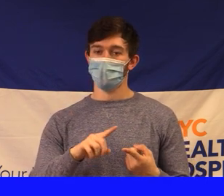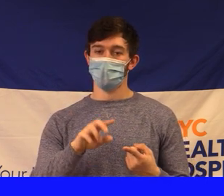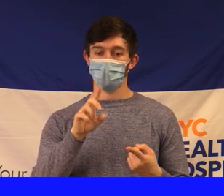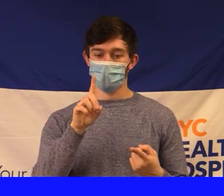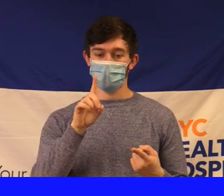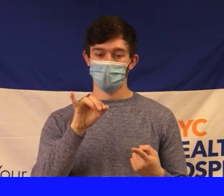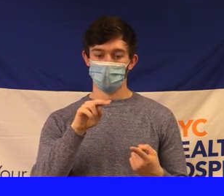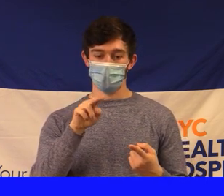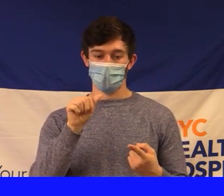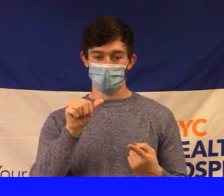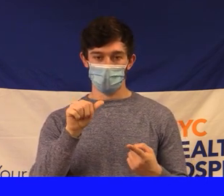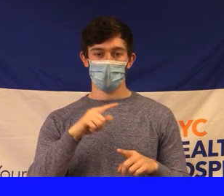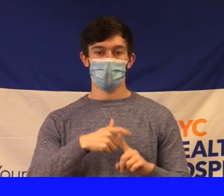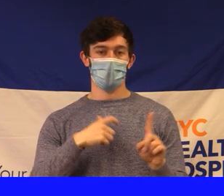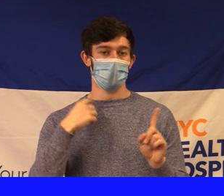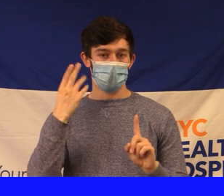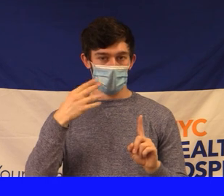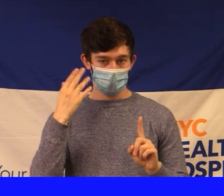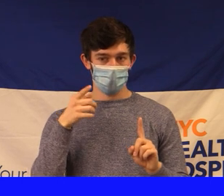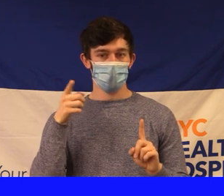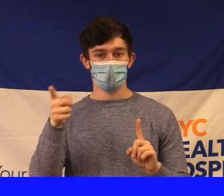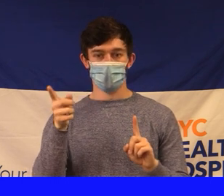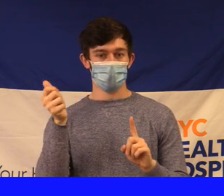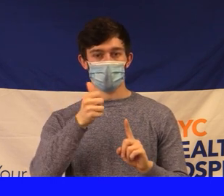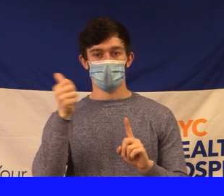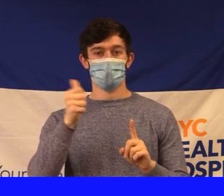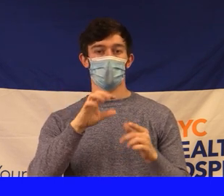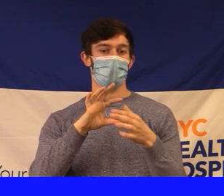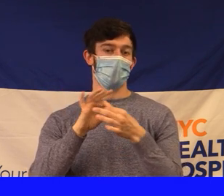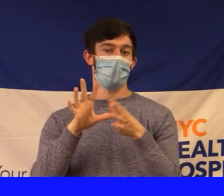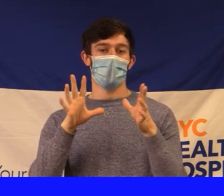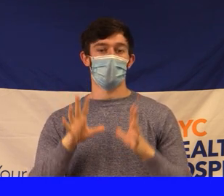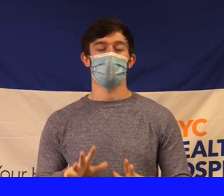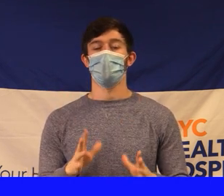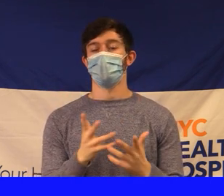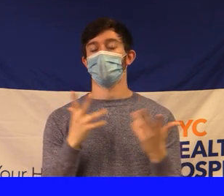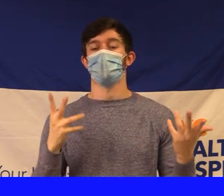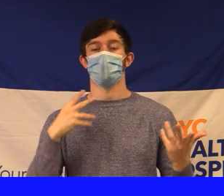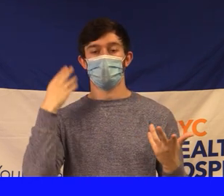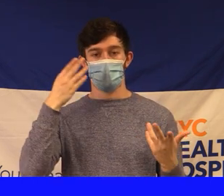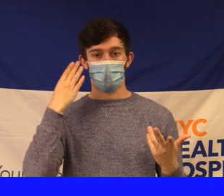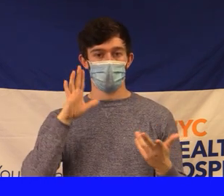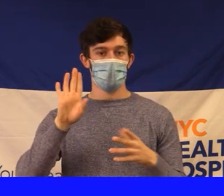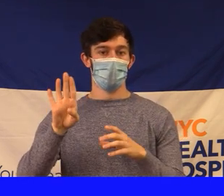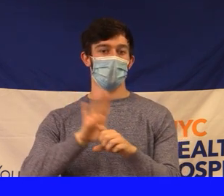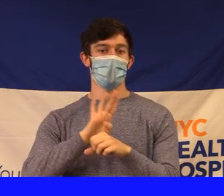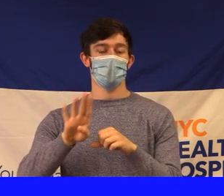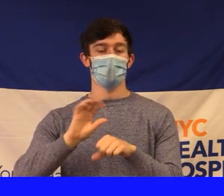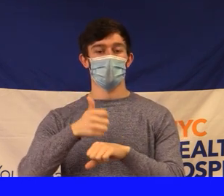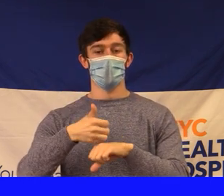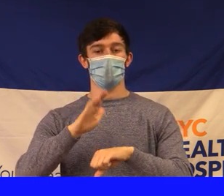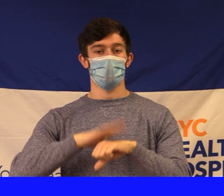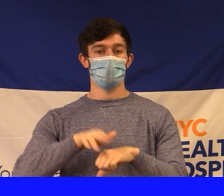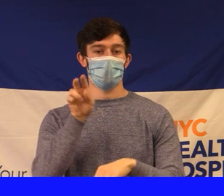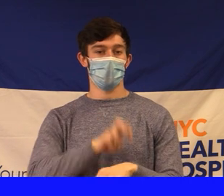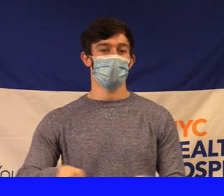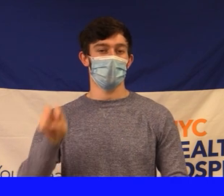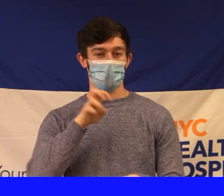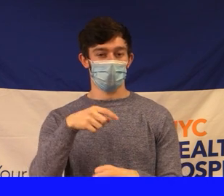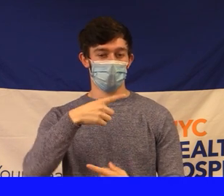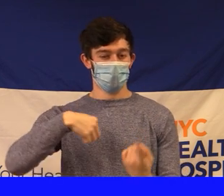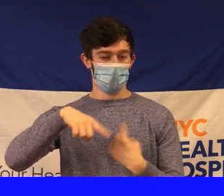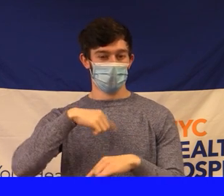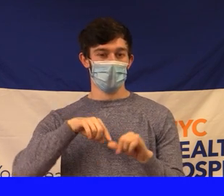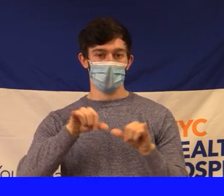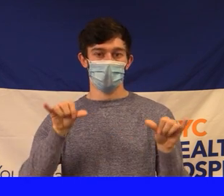Dina Rackauer from Bellevue, who is their transport coordinator. So much of Bellevue's business is based on transports from around the system.